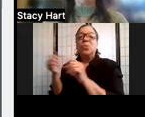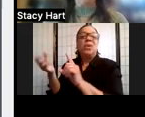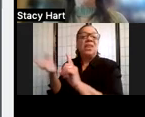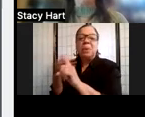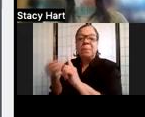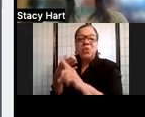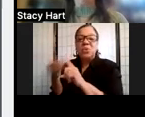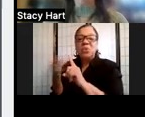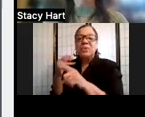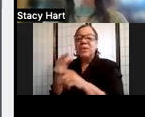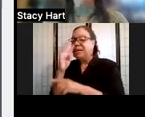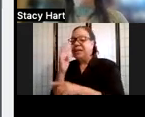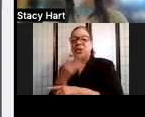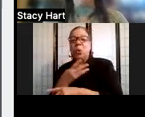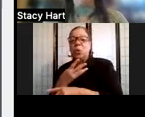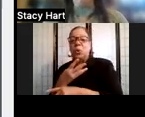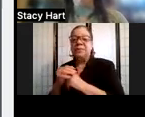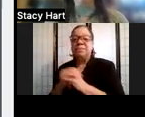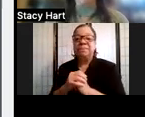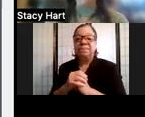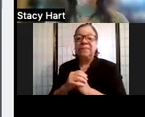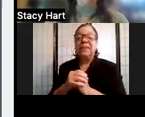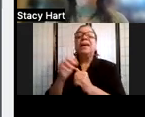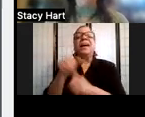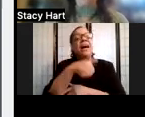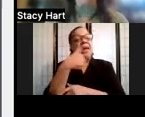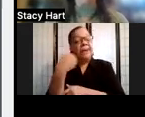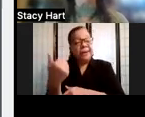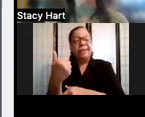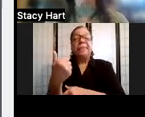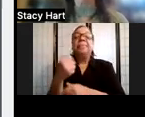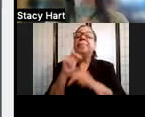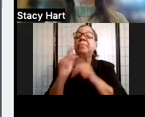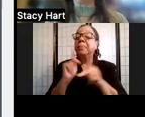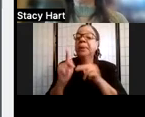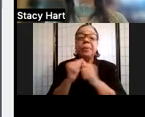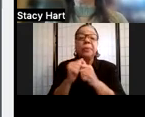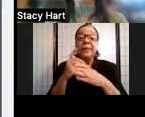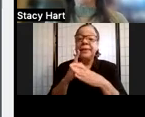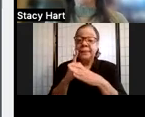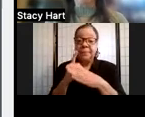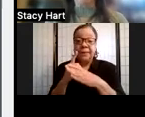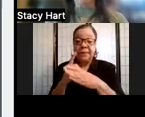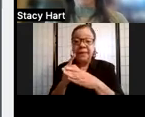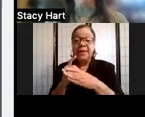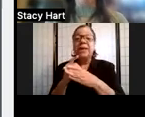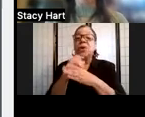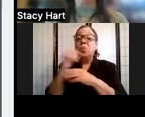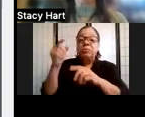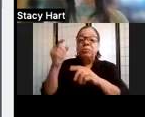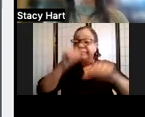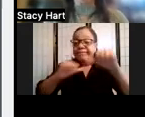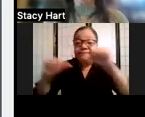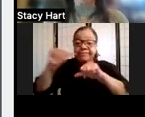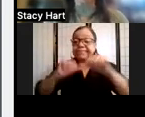and neglected. Another example, people with disabilities were experimented on and they